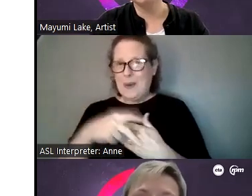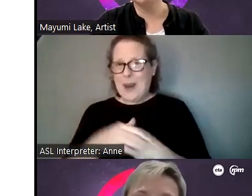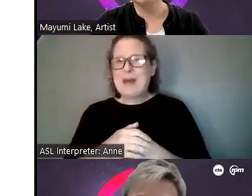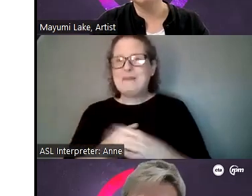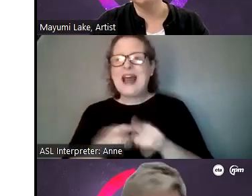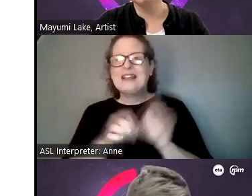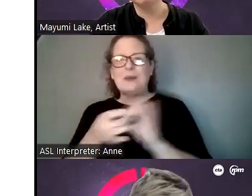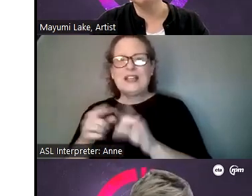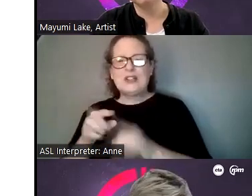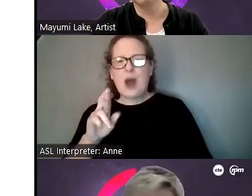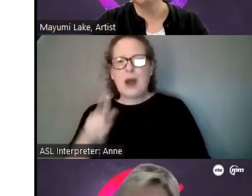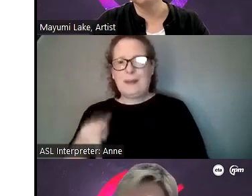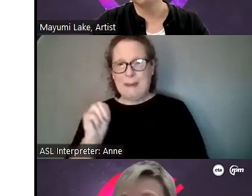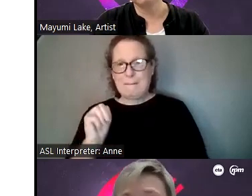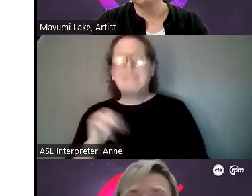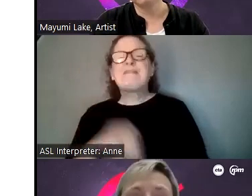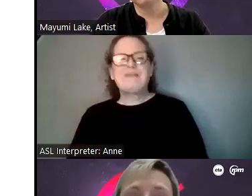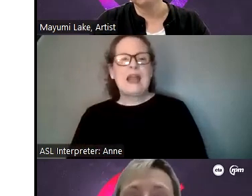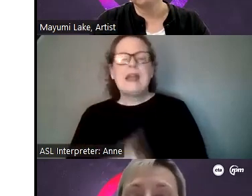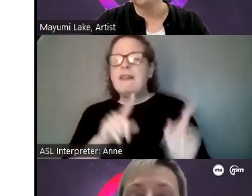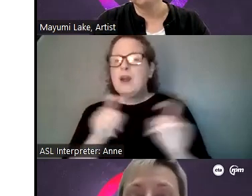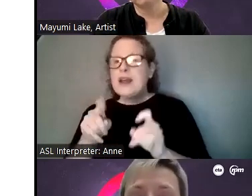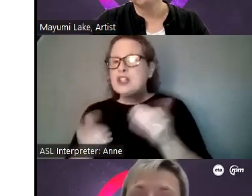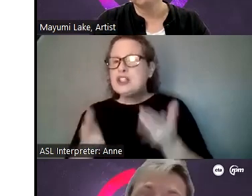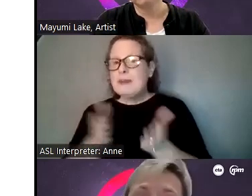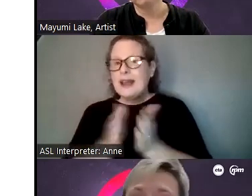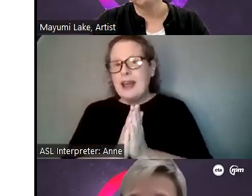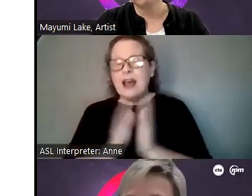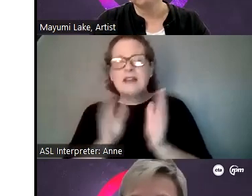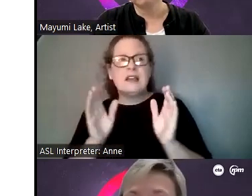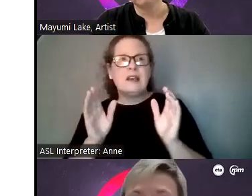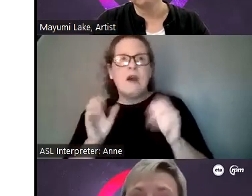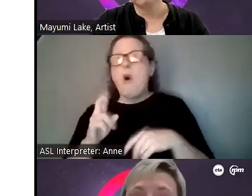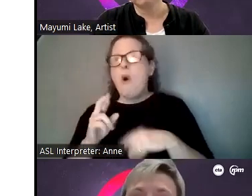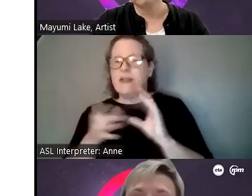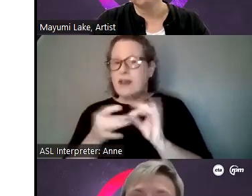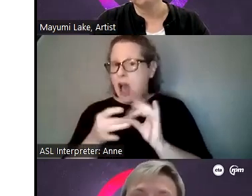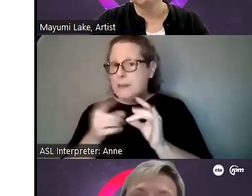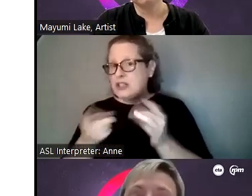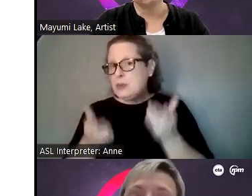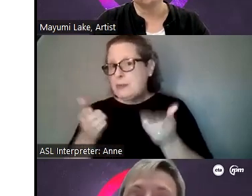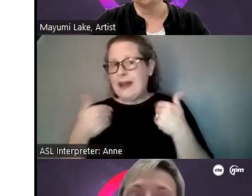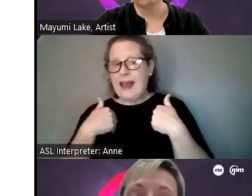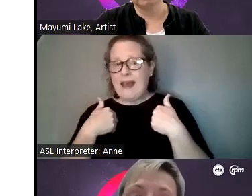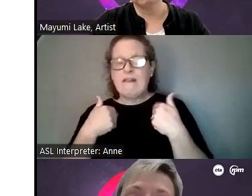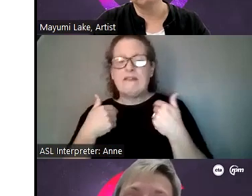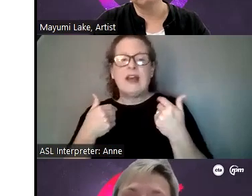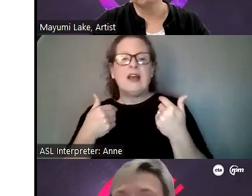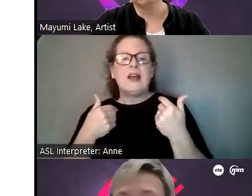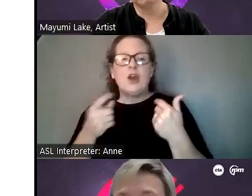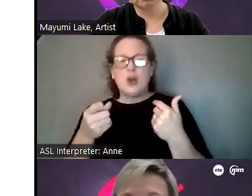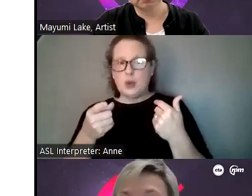relates to RPM. The questions that you might ask could, or the comments that you may have,